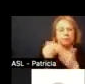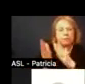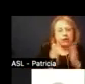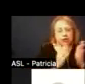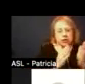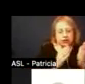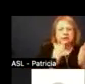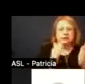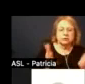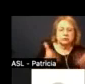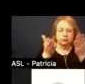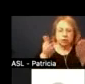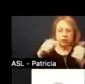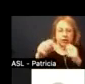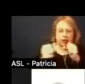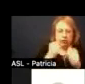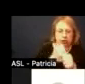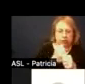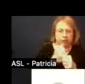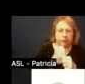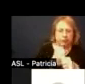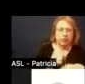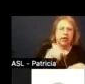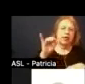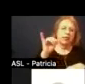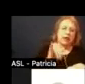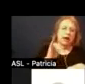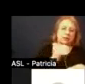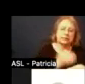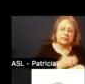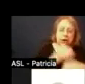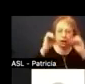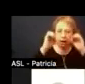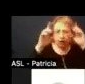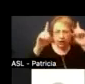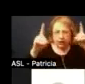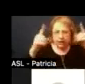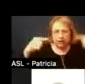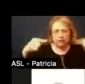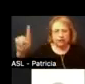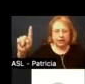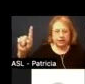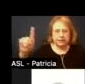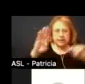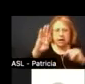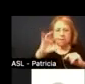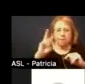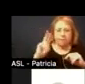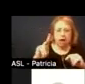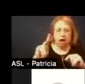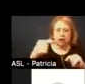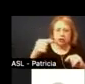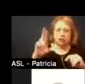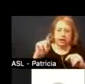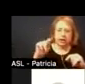case that's that was specifically our educator effectiveness block grant which we brought to you uh back in